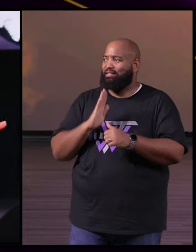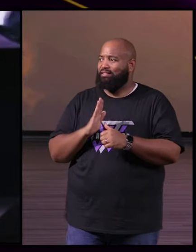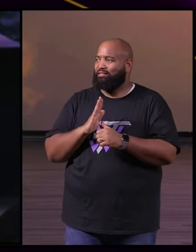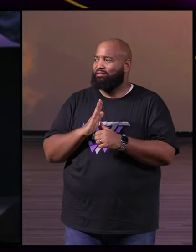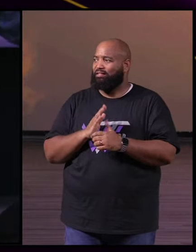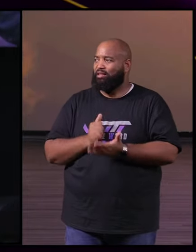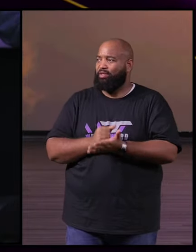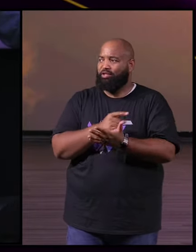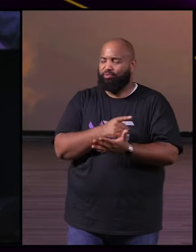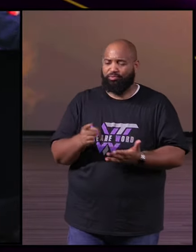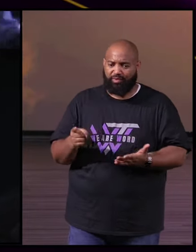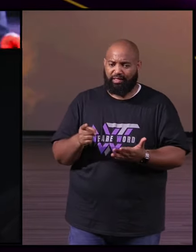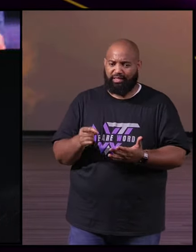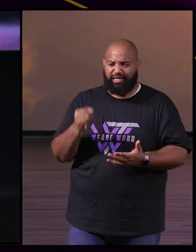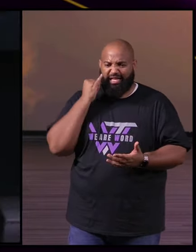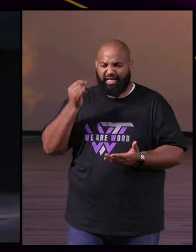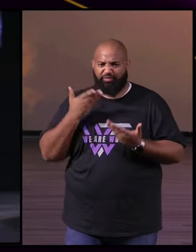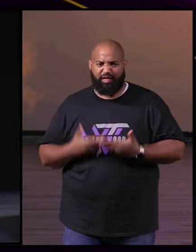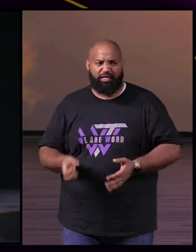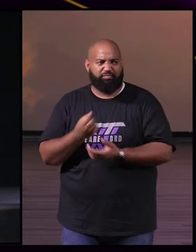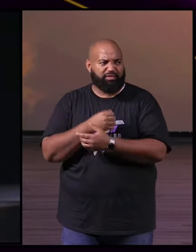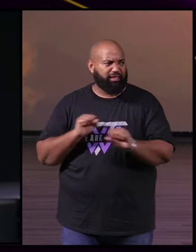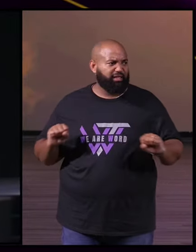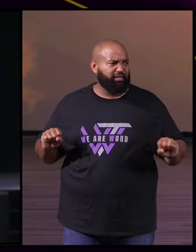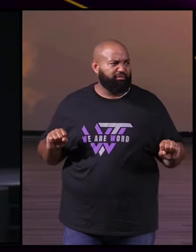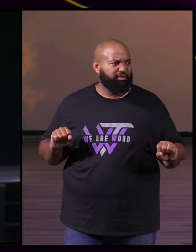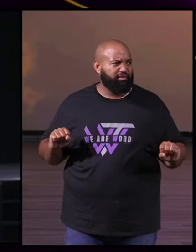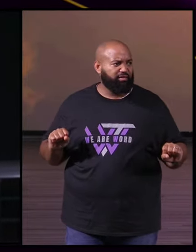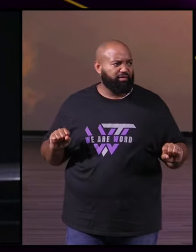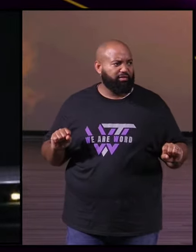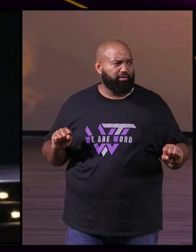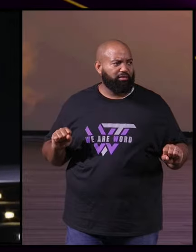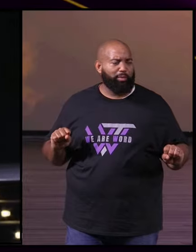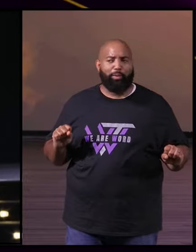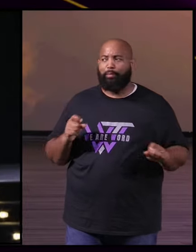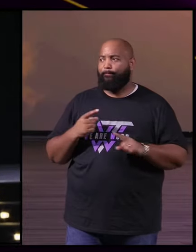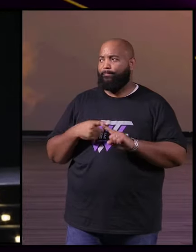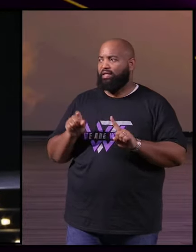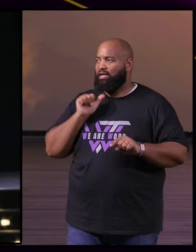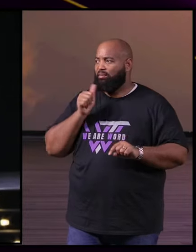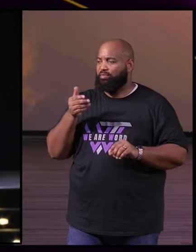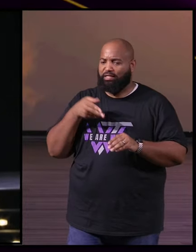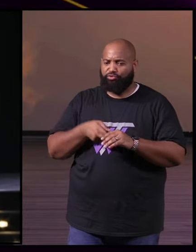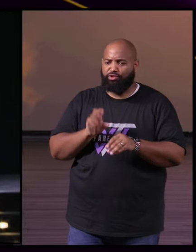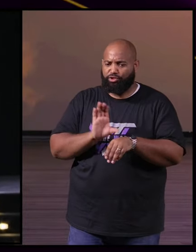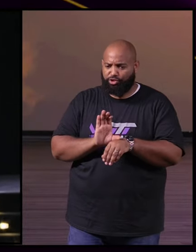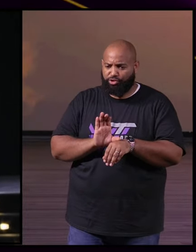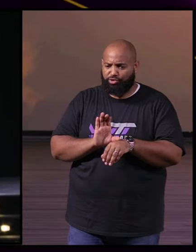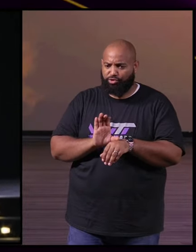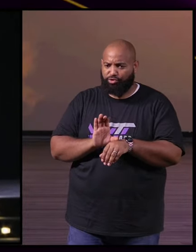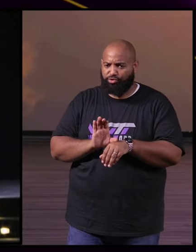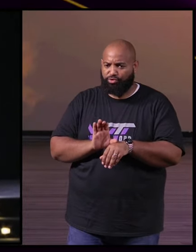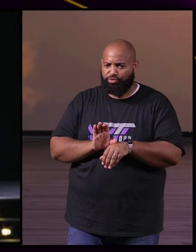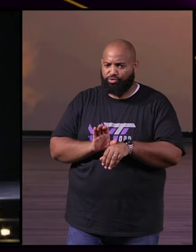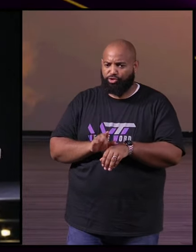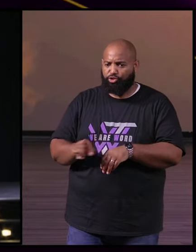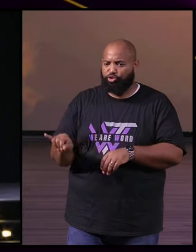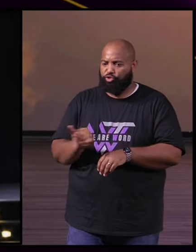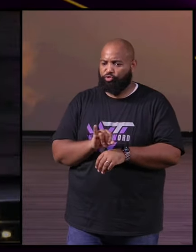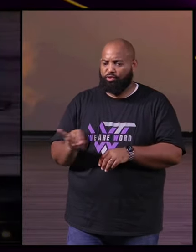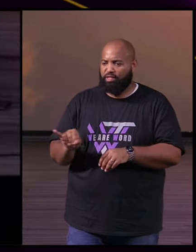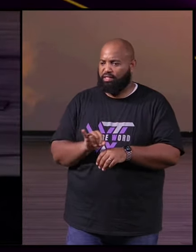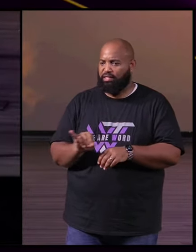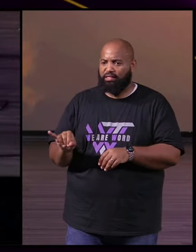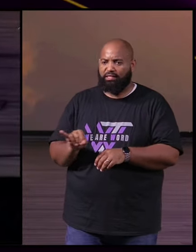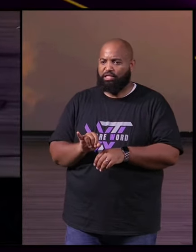me help you for a moment. If I'm saved, but I'm not active in a church, then you like that kung fu